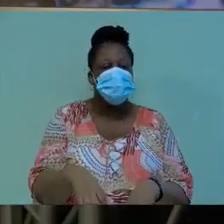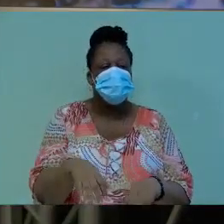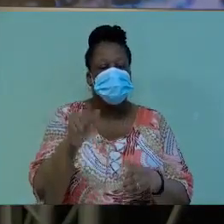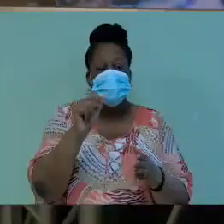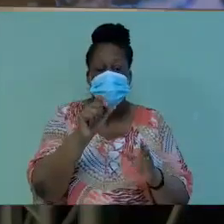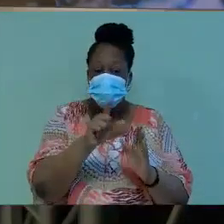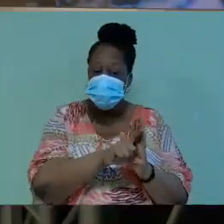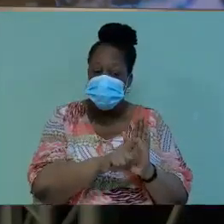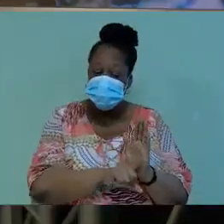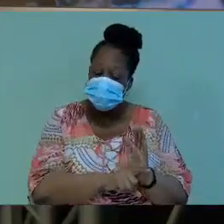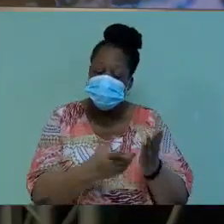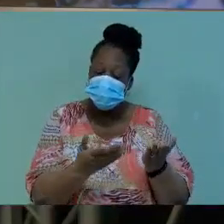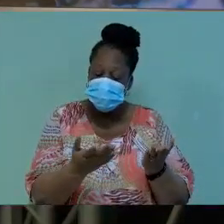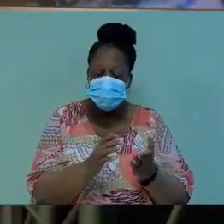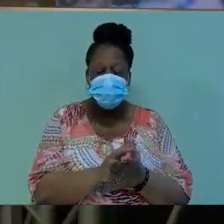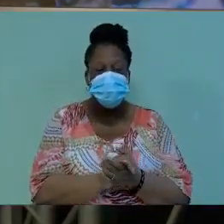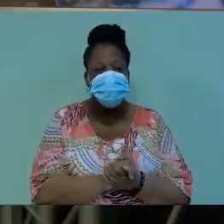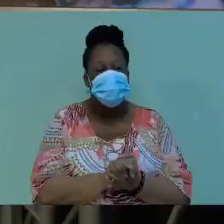19.02.